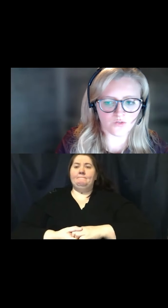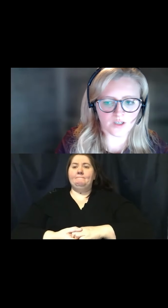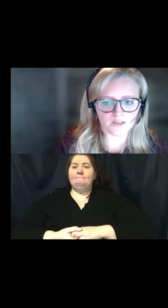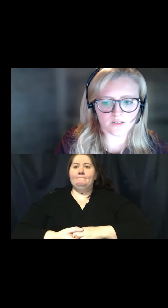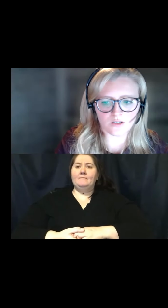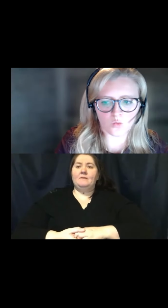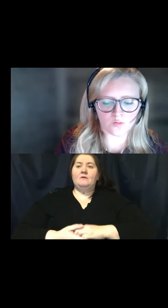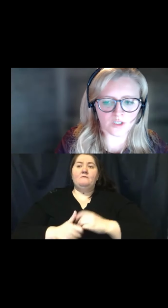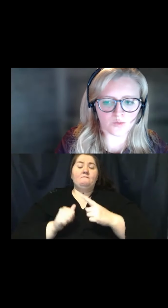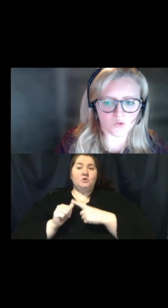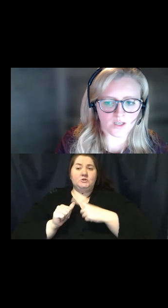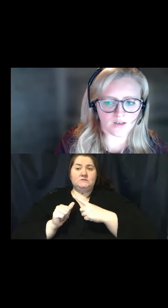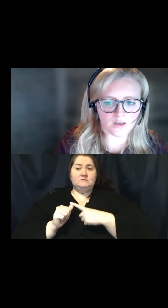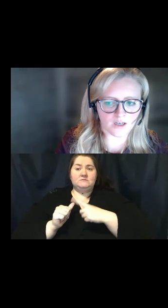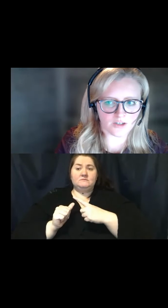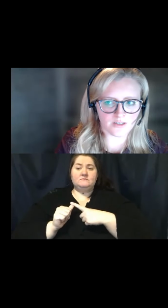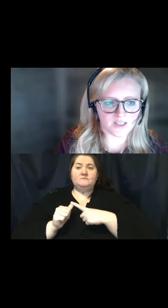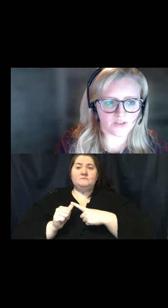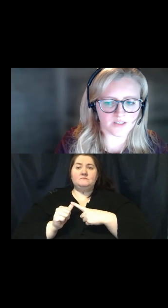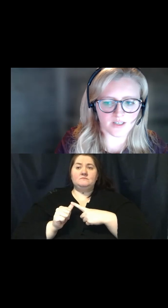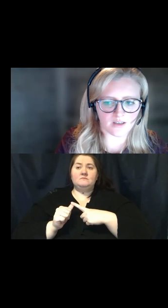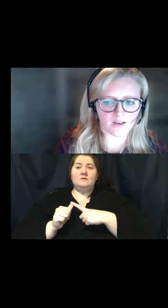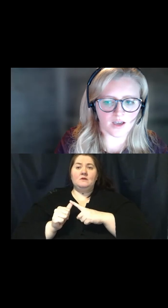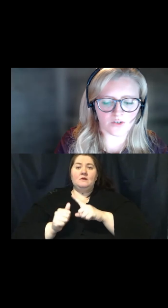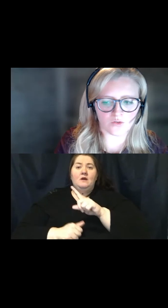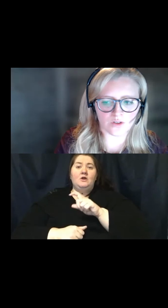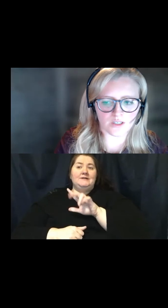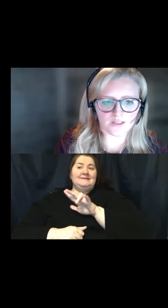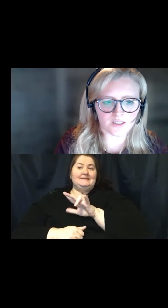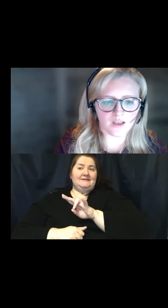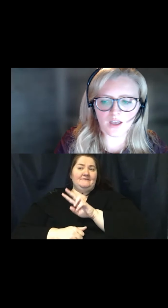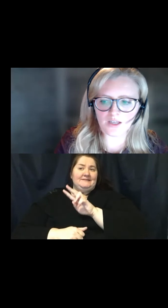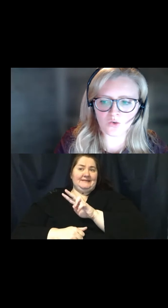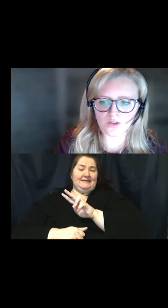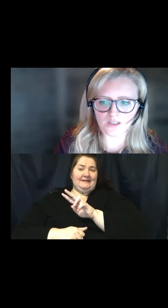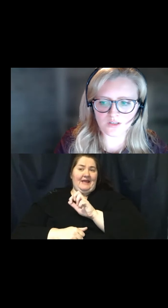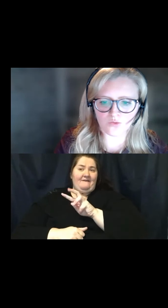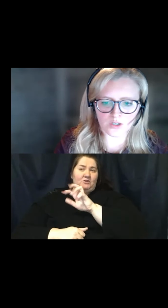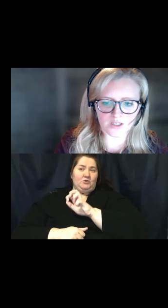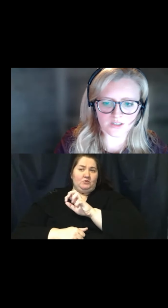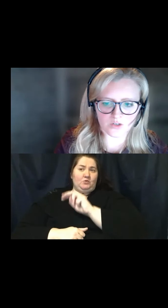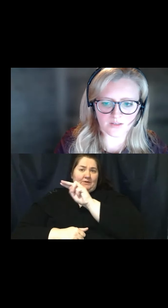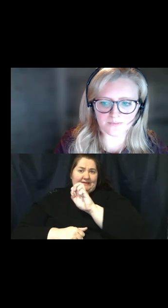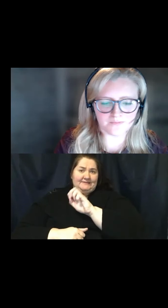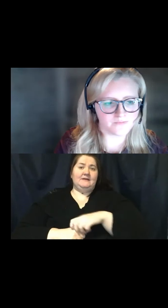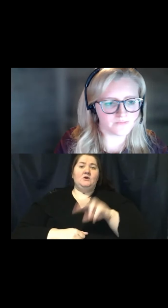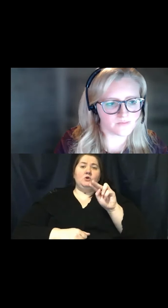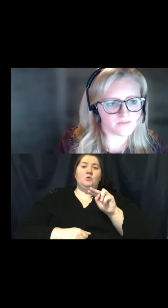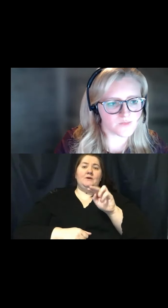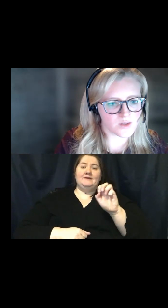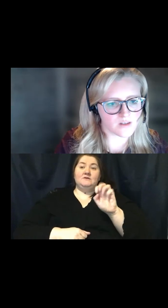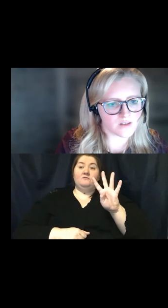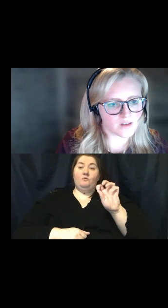The first phase will be between 172nd Avenue Northeast and Northeast 40th Street.